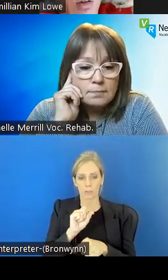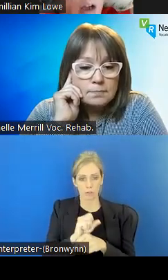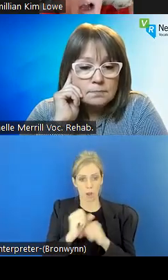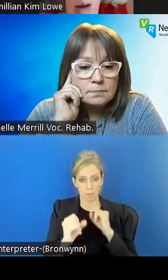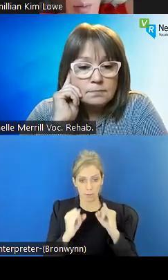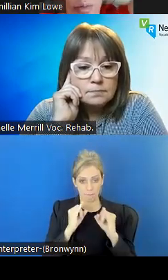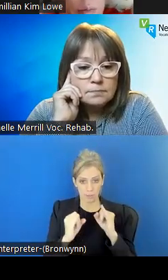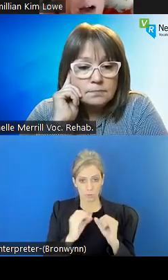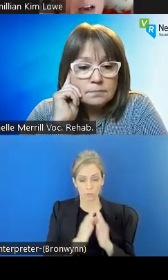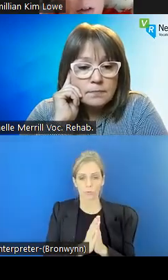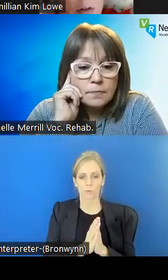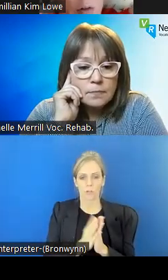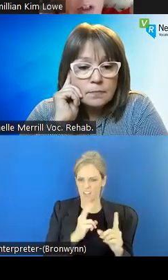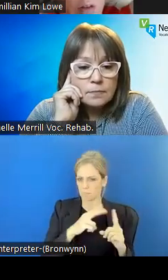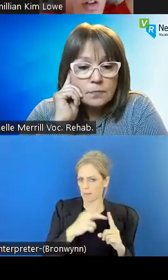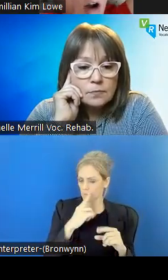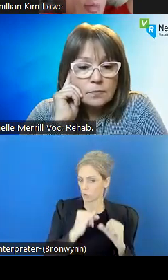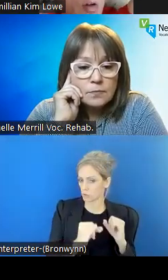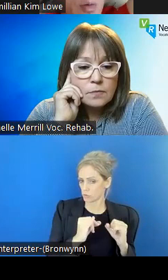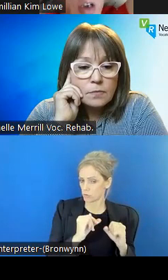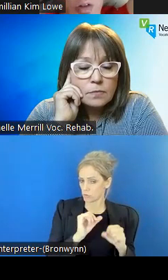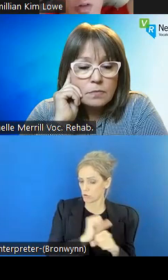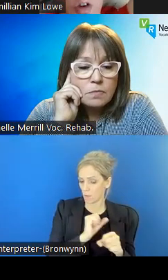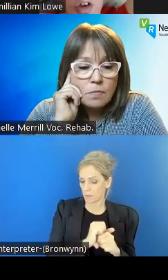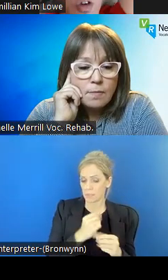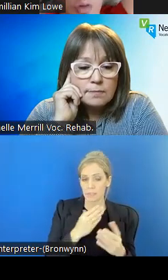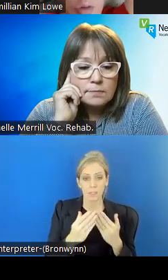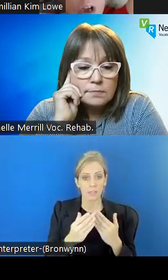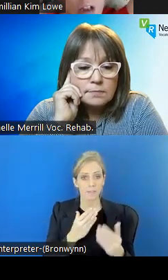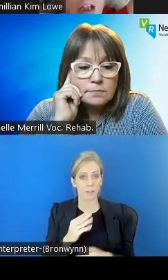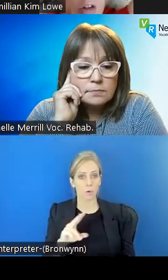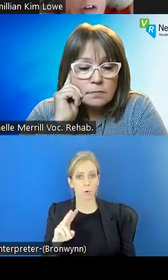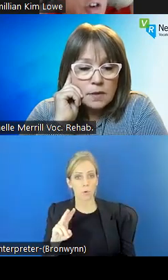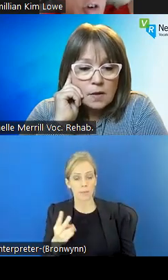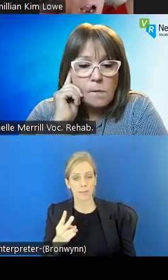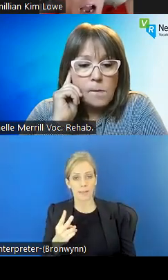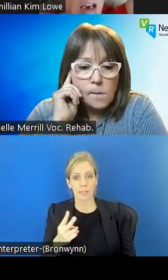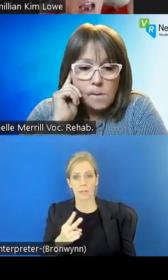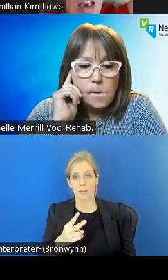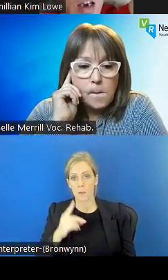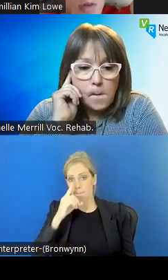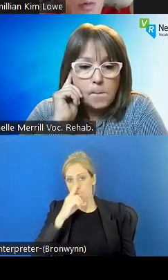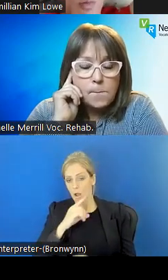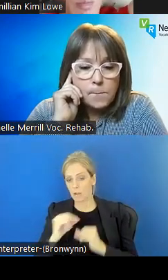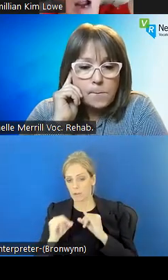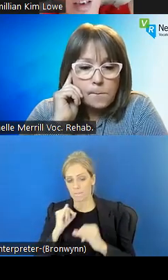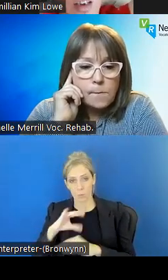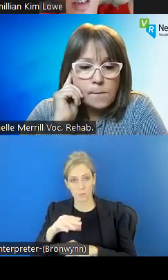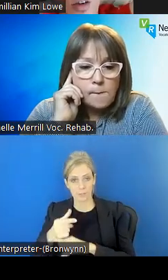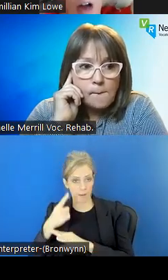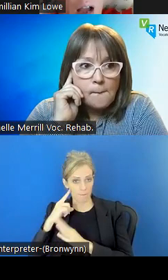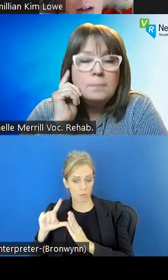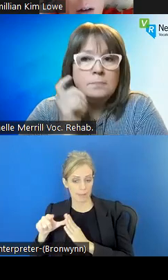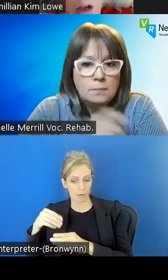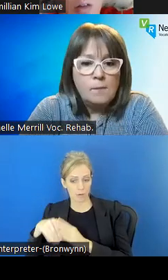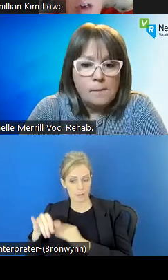second mock interview for the 700-hour program is scheduled for June. Later in June, I need one more practice.